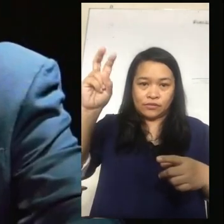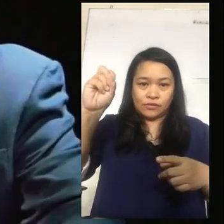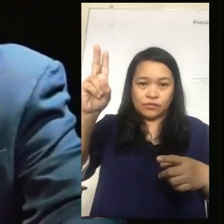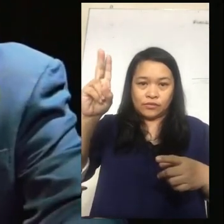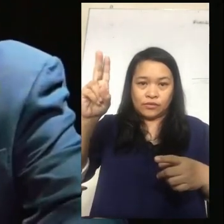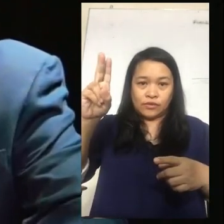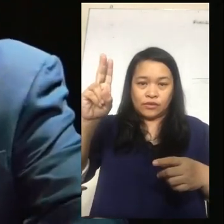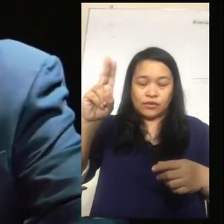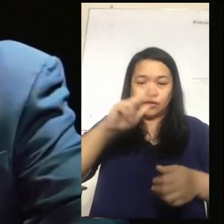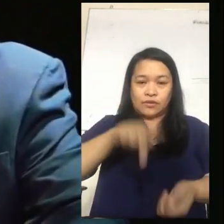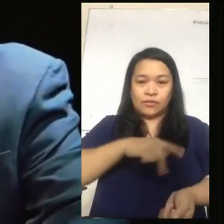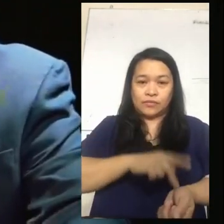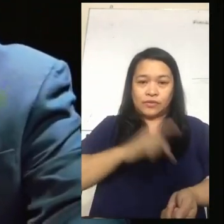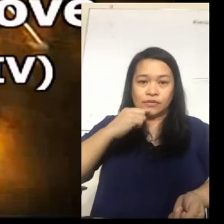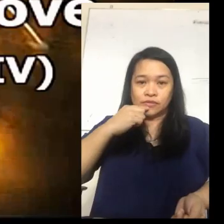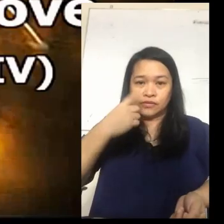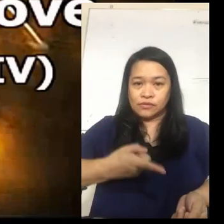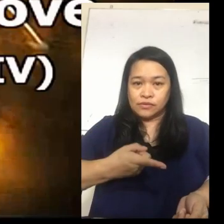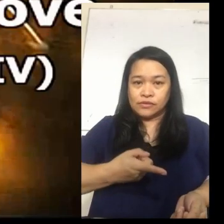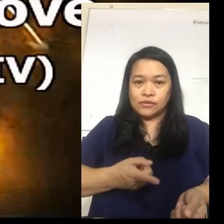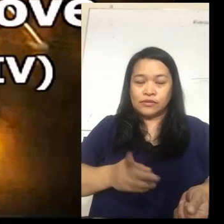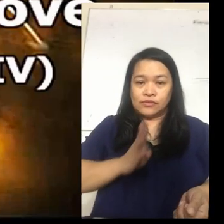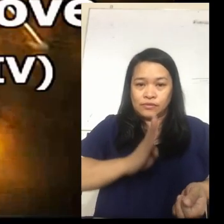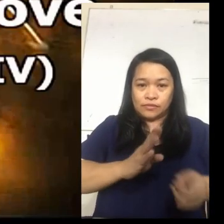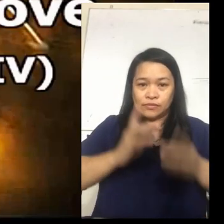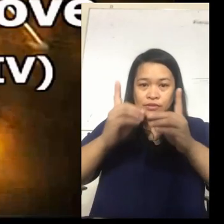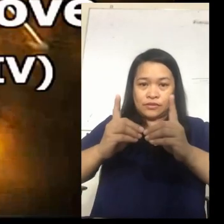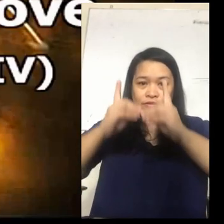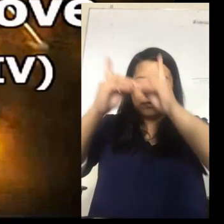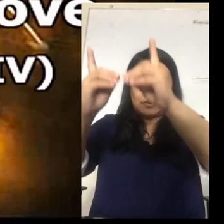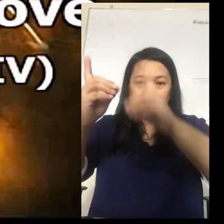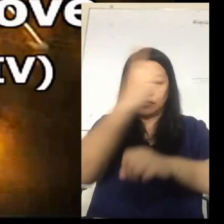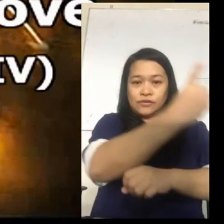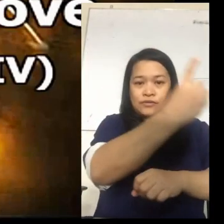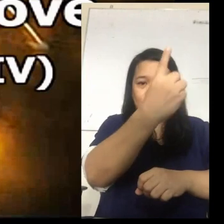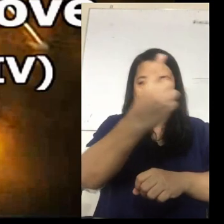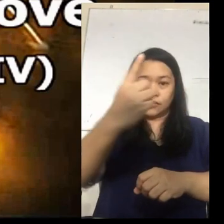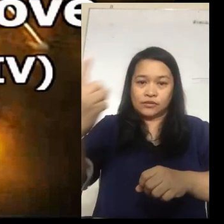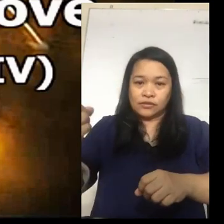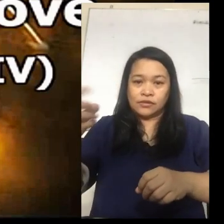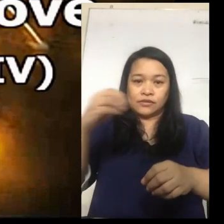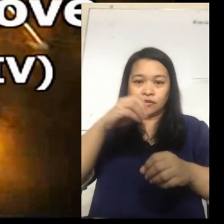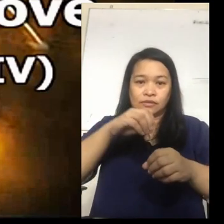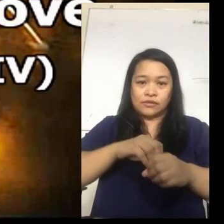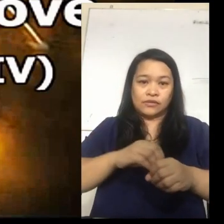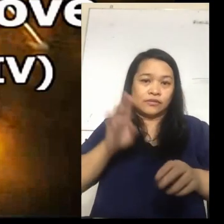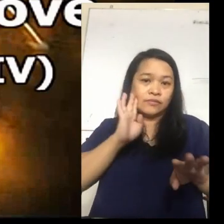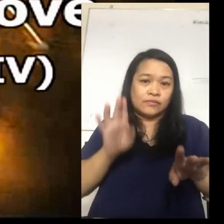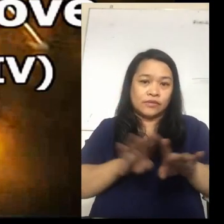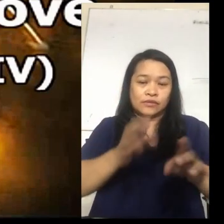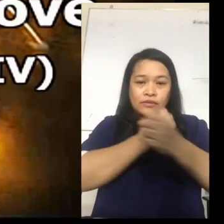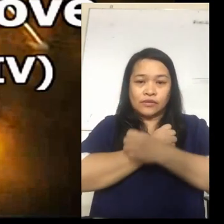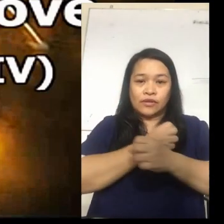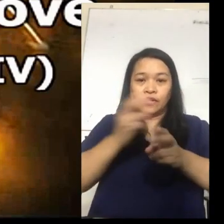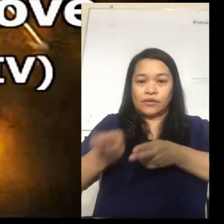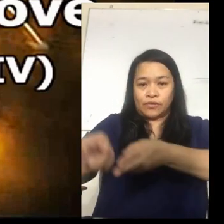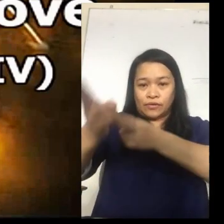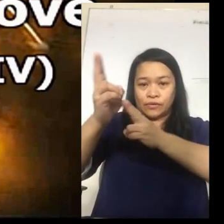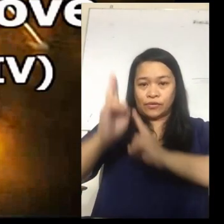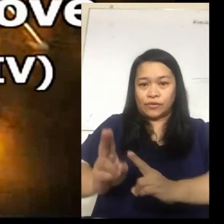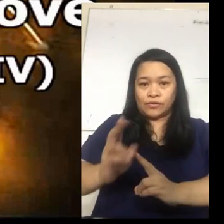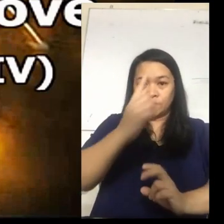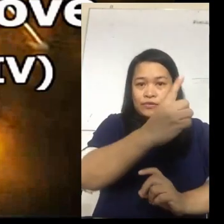what the Apostle Paul said. Be devoted to one another in brotherly love, honor one another